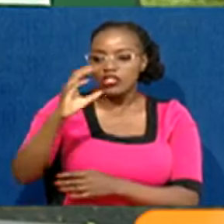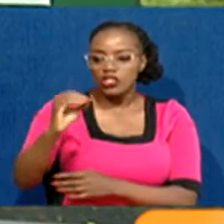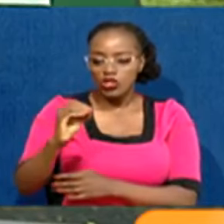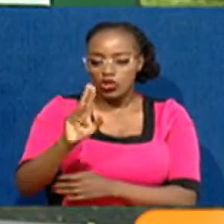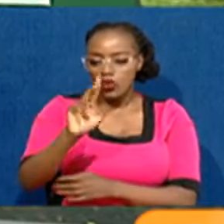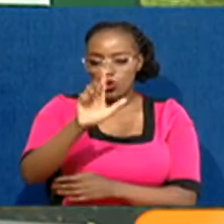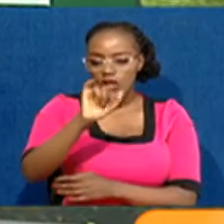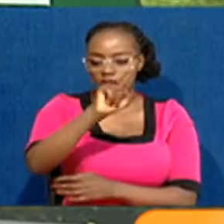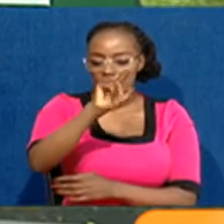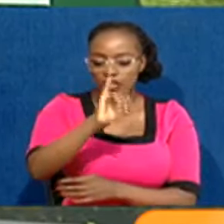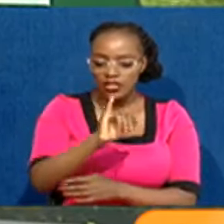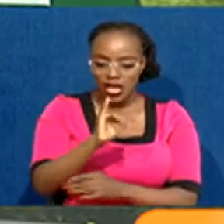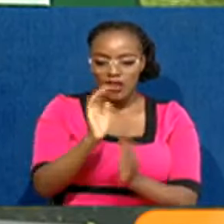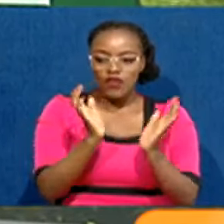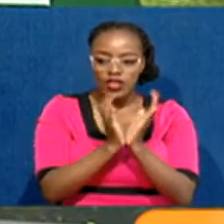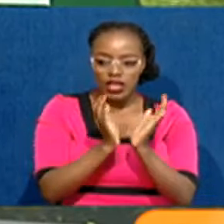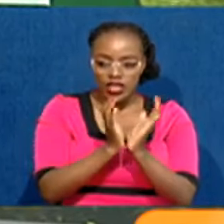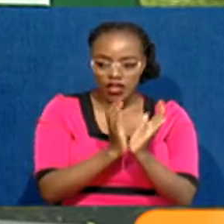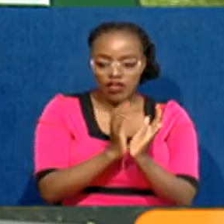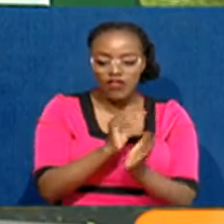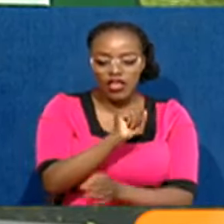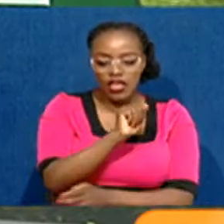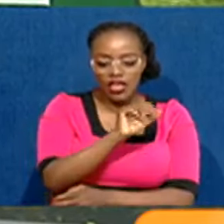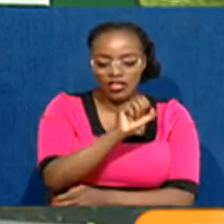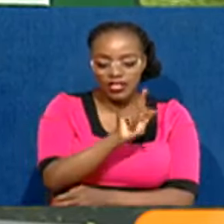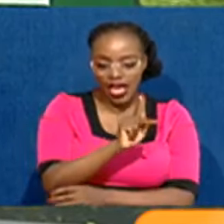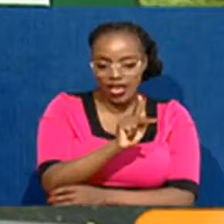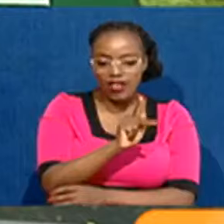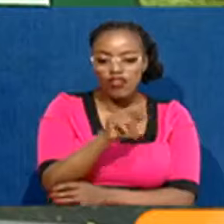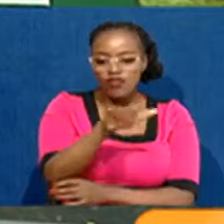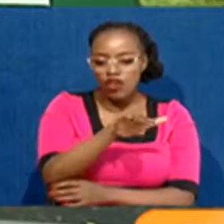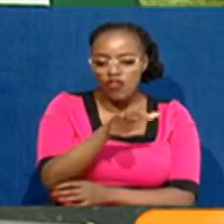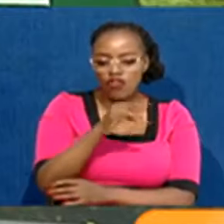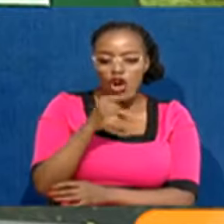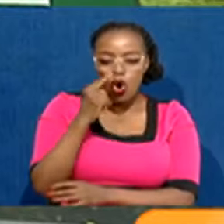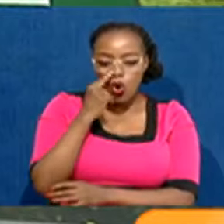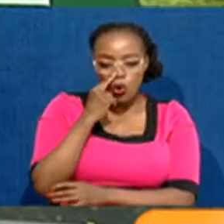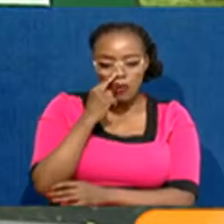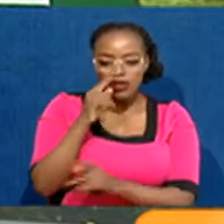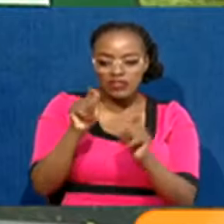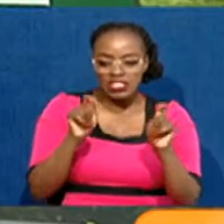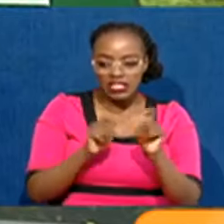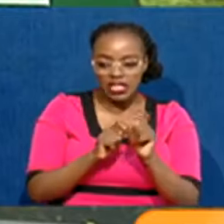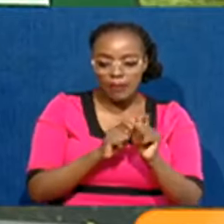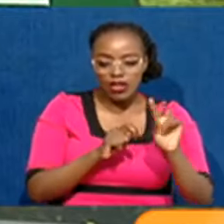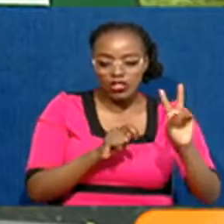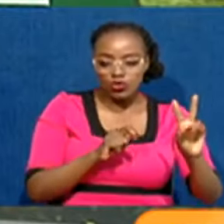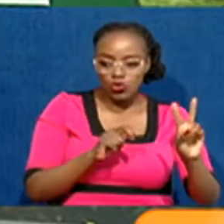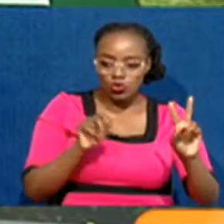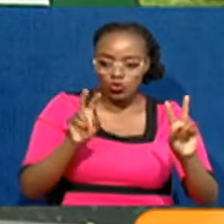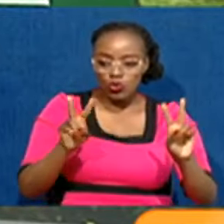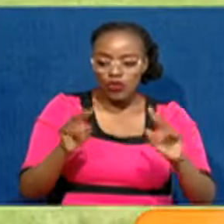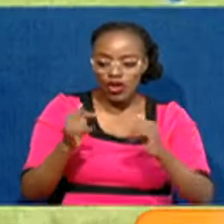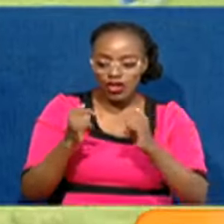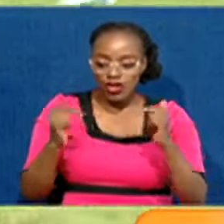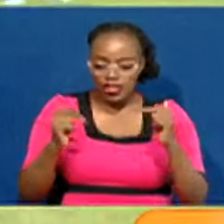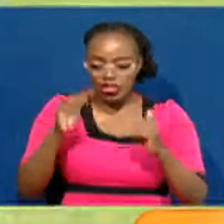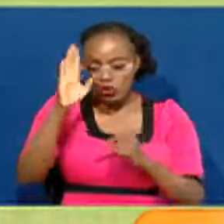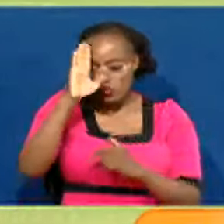Ulinzi Complex. At the ASK Showgrounds in Nakuru, home team Nakuru City Queens drew 2-2 against Bungoma